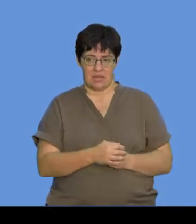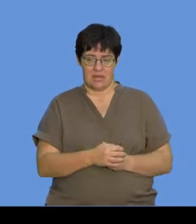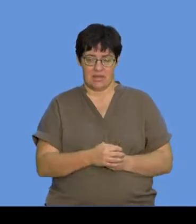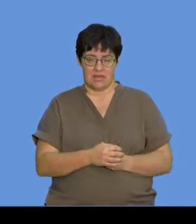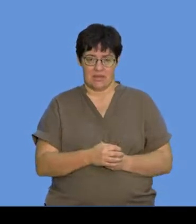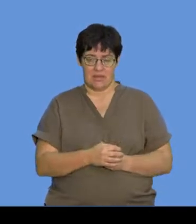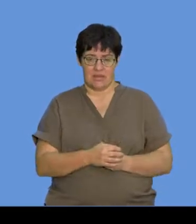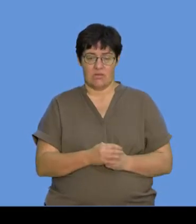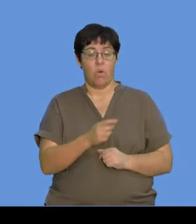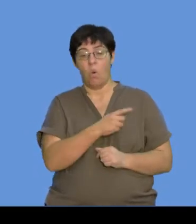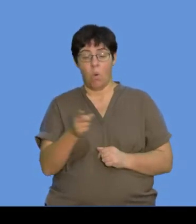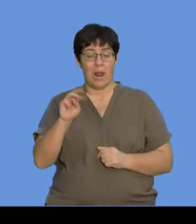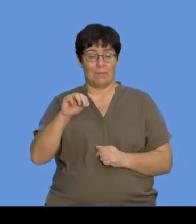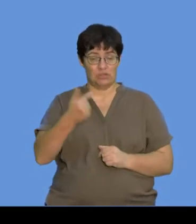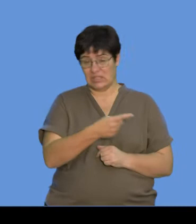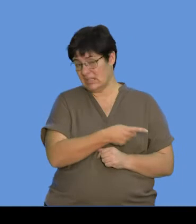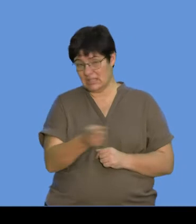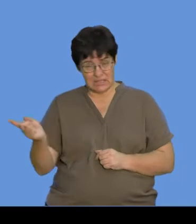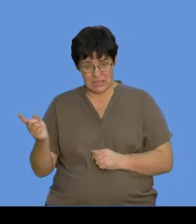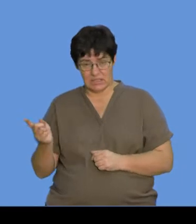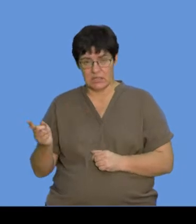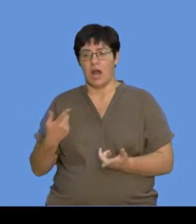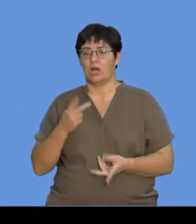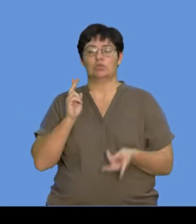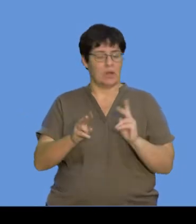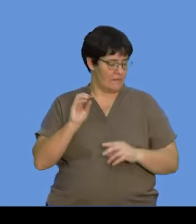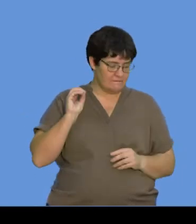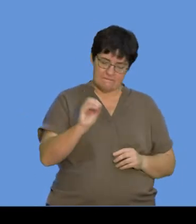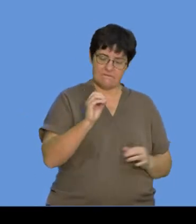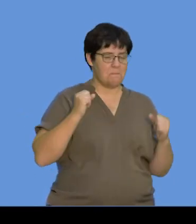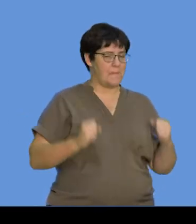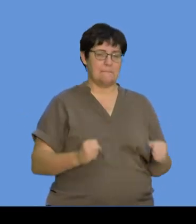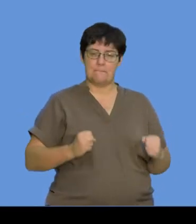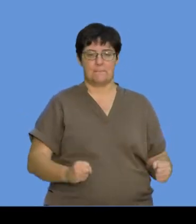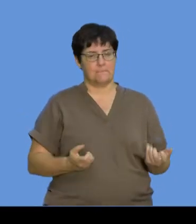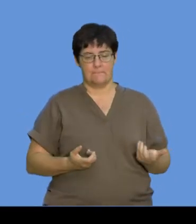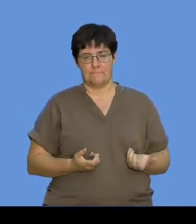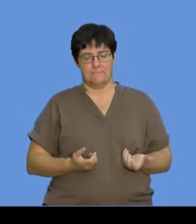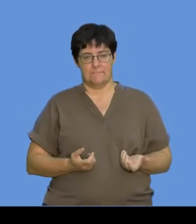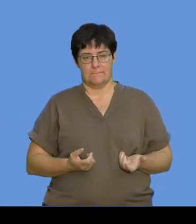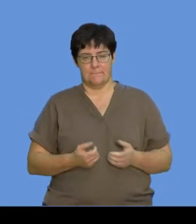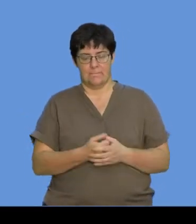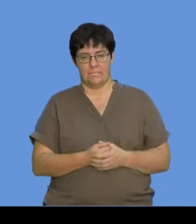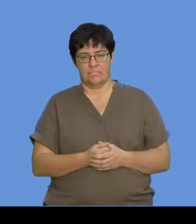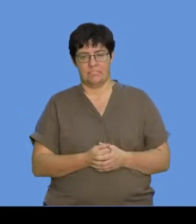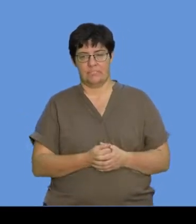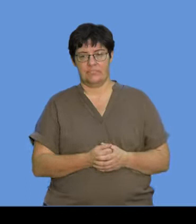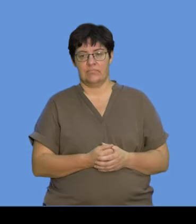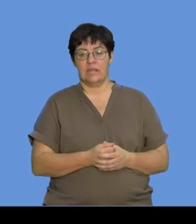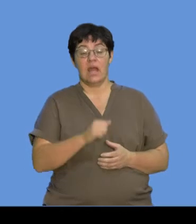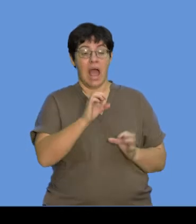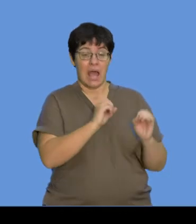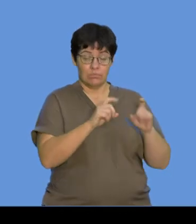So the number of protons in all magnesium atoms is actually 12, right? Okay, that's what it simply means. And